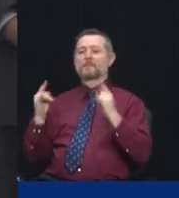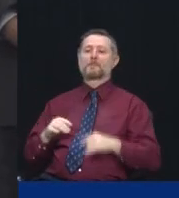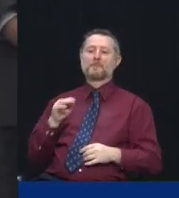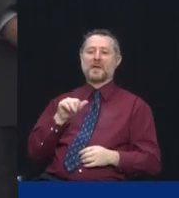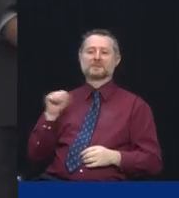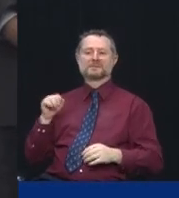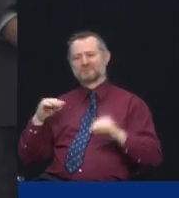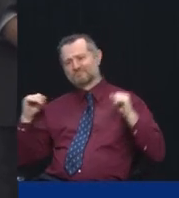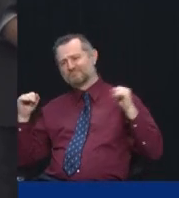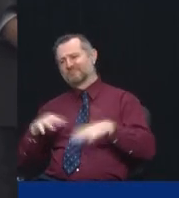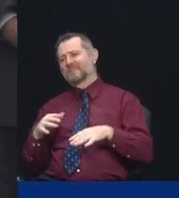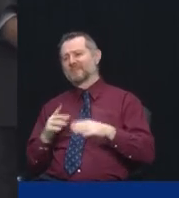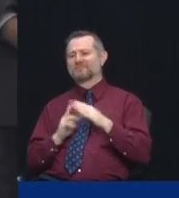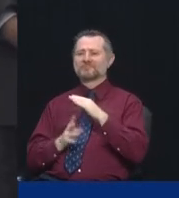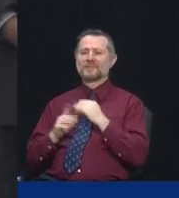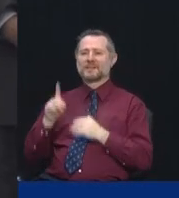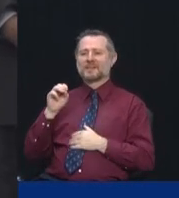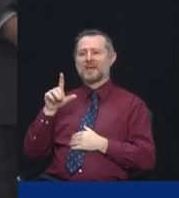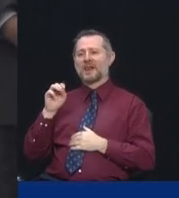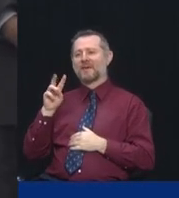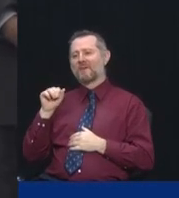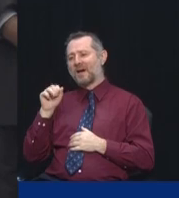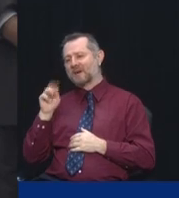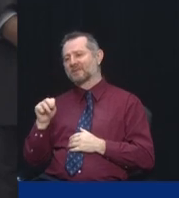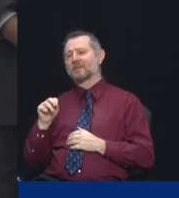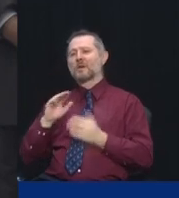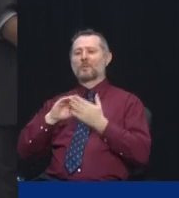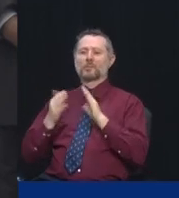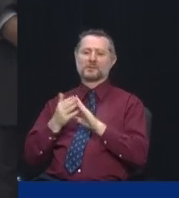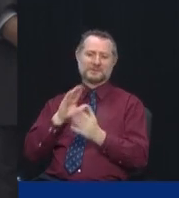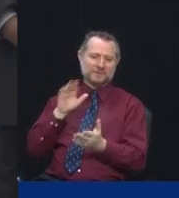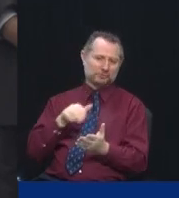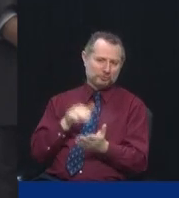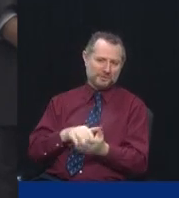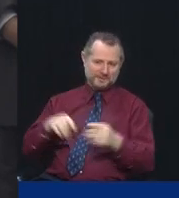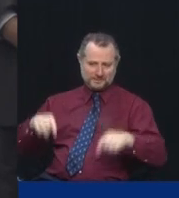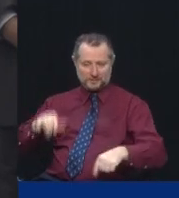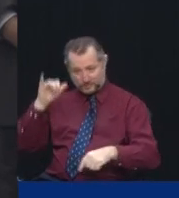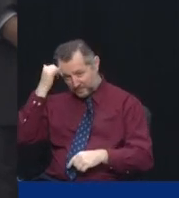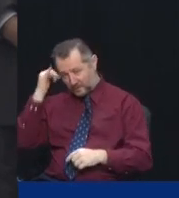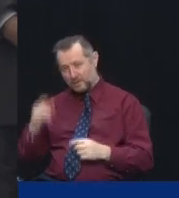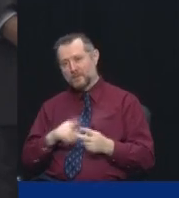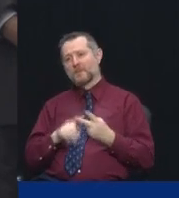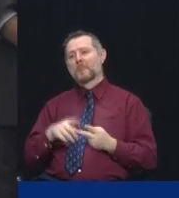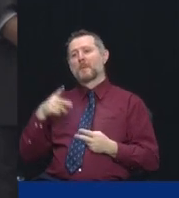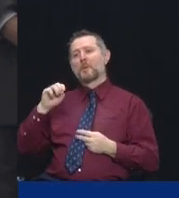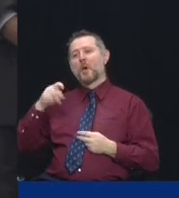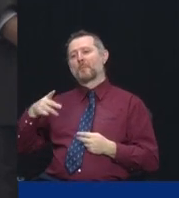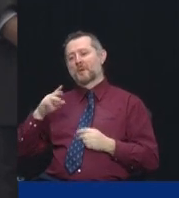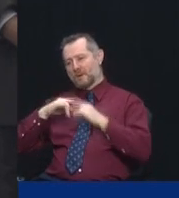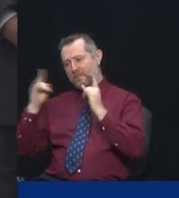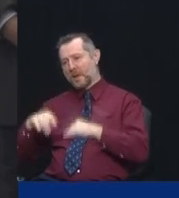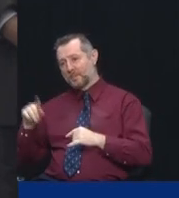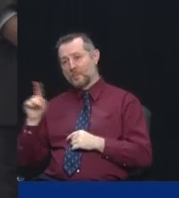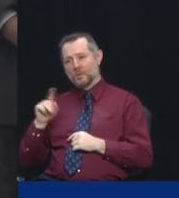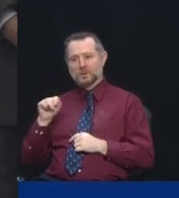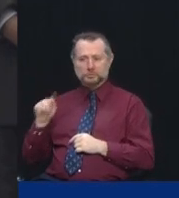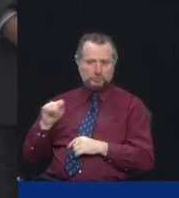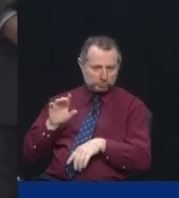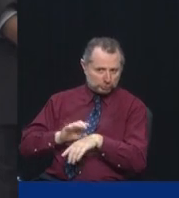Delavan Grida Community Center here in Buffalo and pop-up vaccine sites at churches and